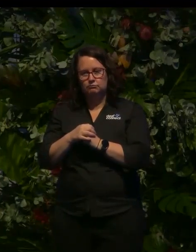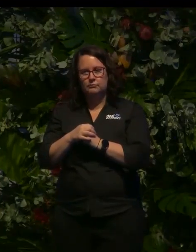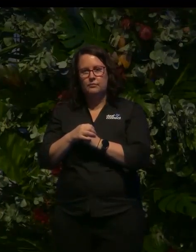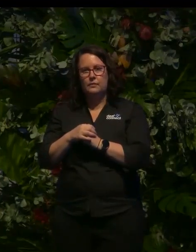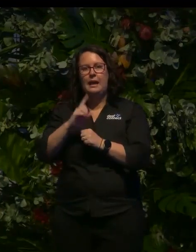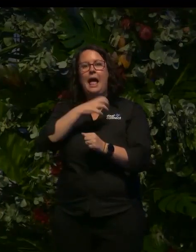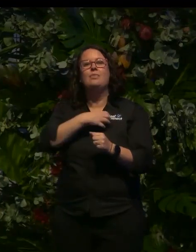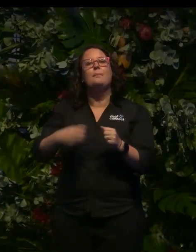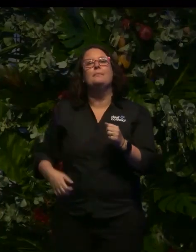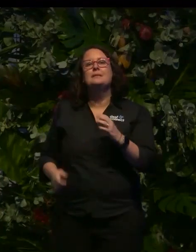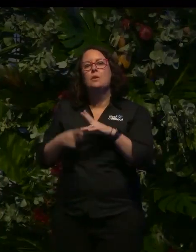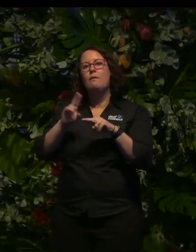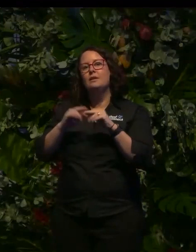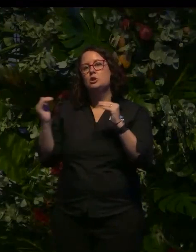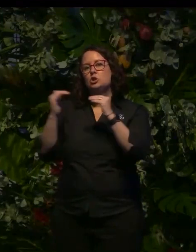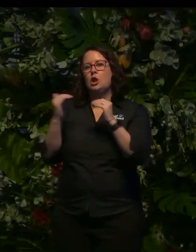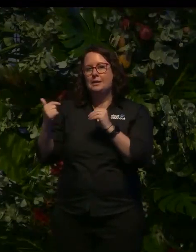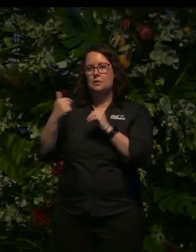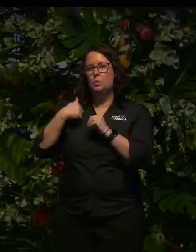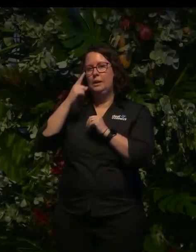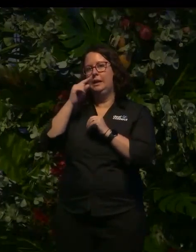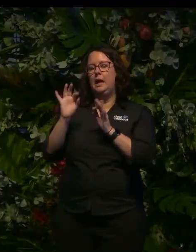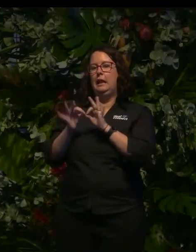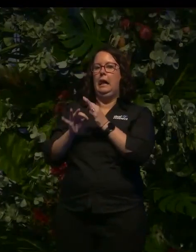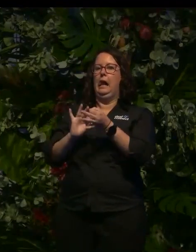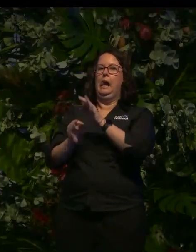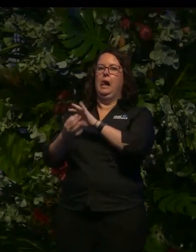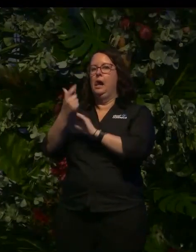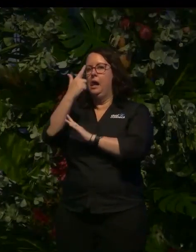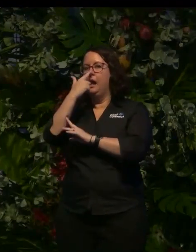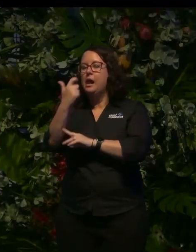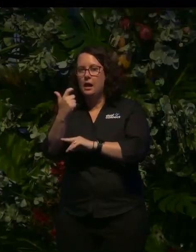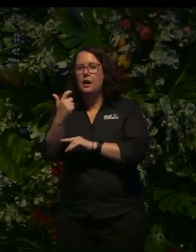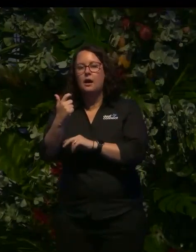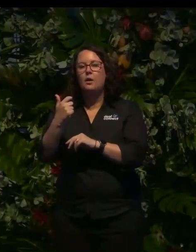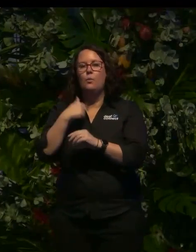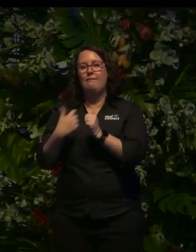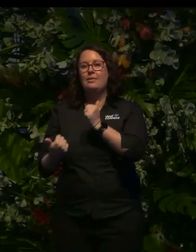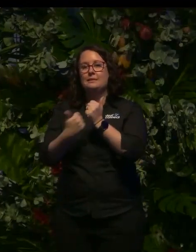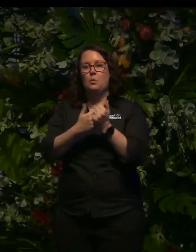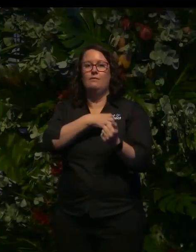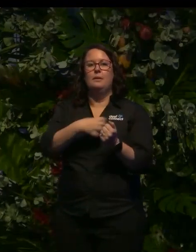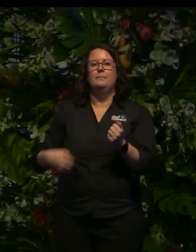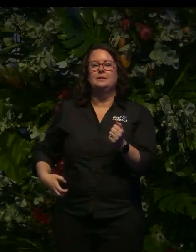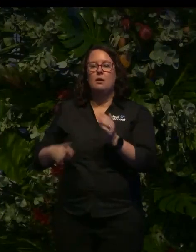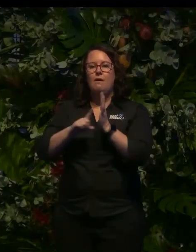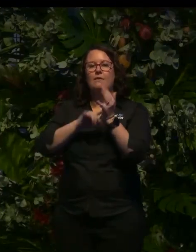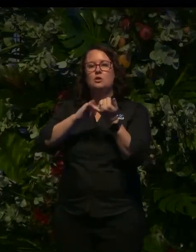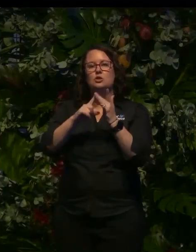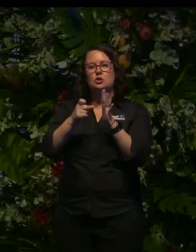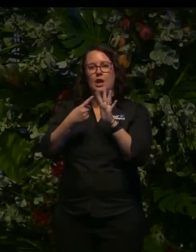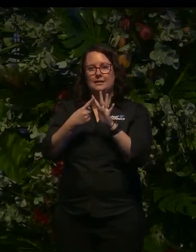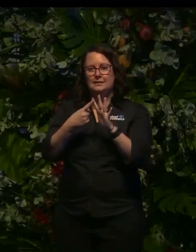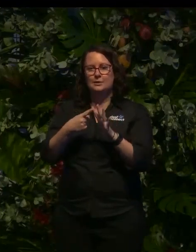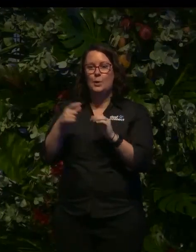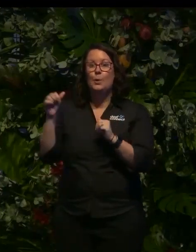the Ministry of Justice, we've been very fortunate that we have the support of the Minister of Justice, who was supposed